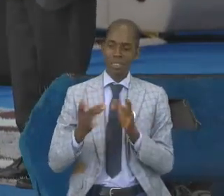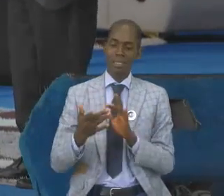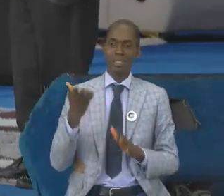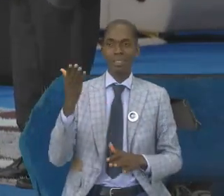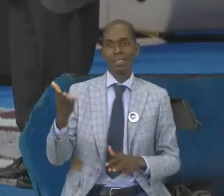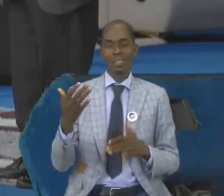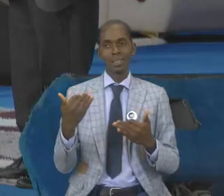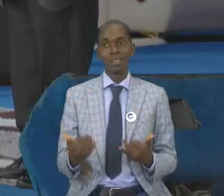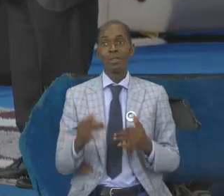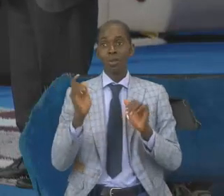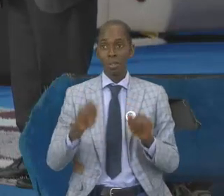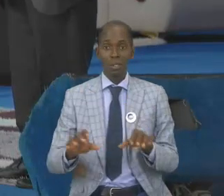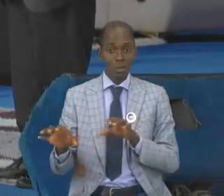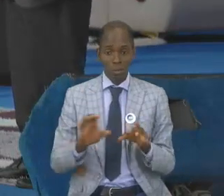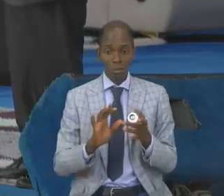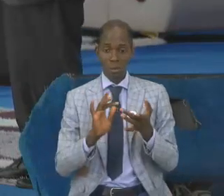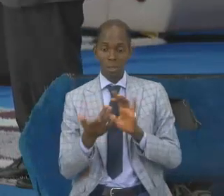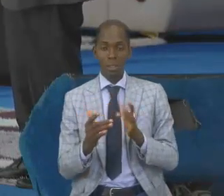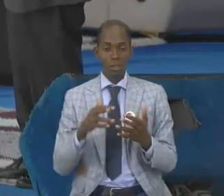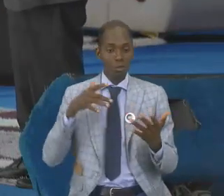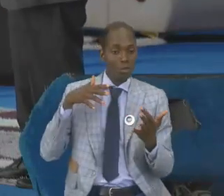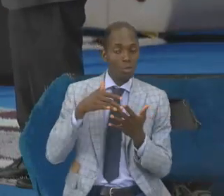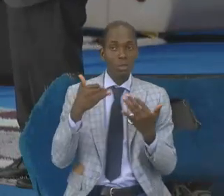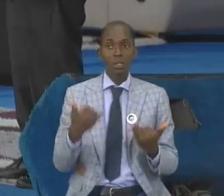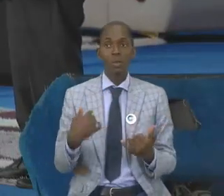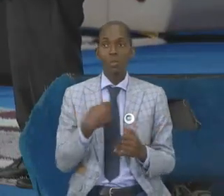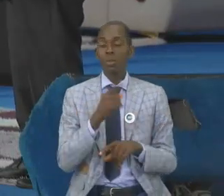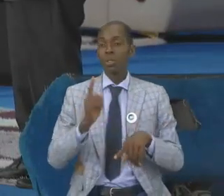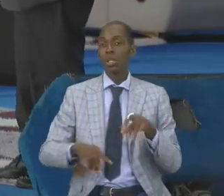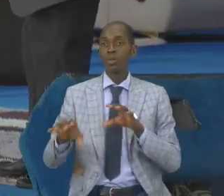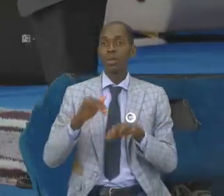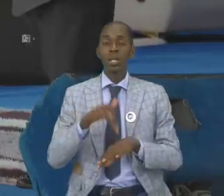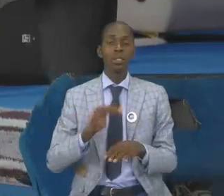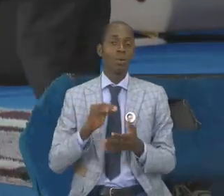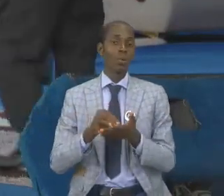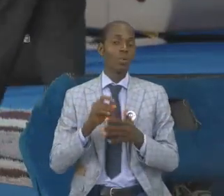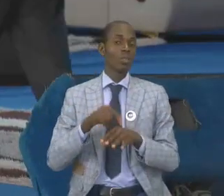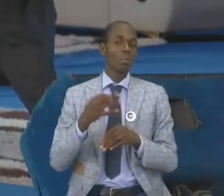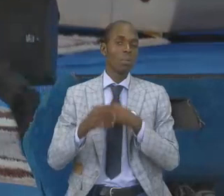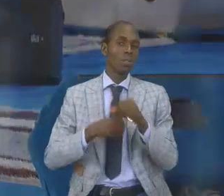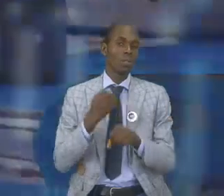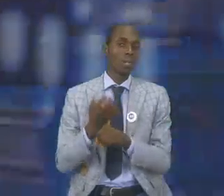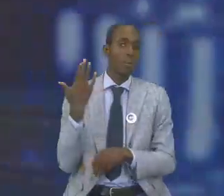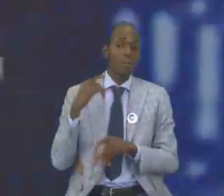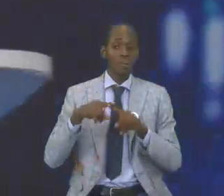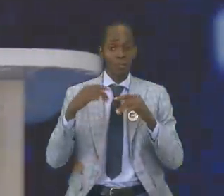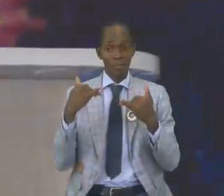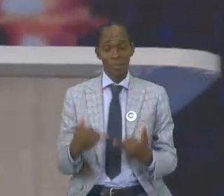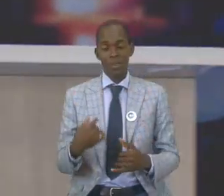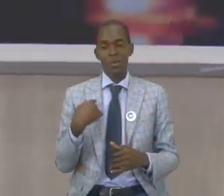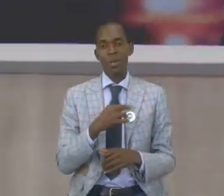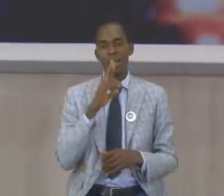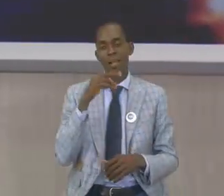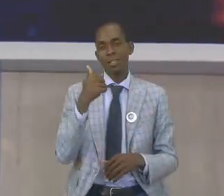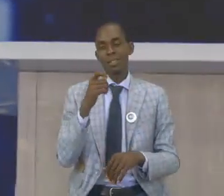even do online studies now, which we couldn't do at that time many years ago, but now we're 10 times better. And